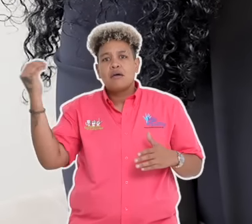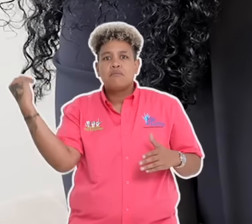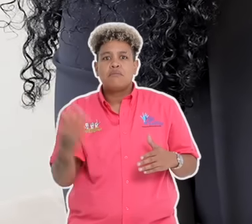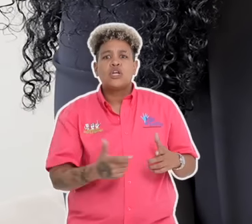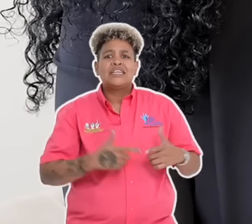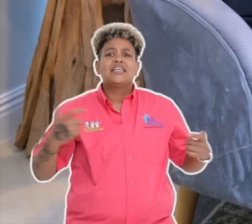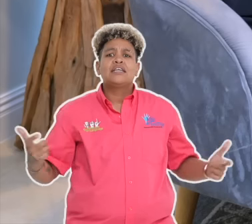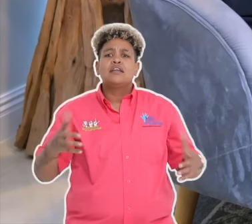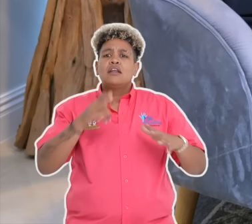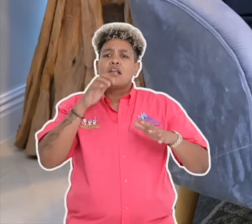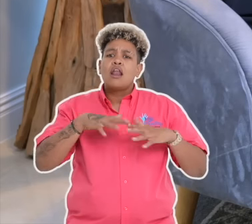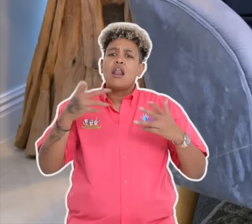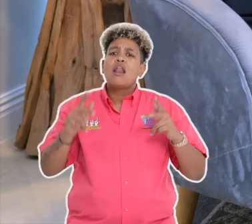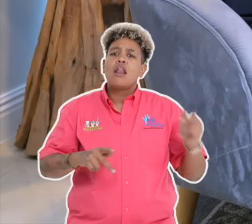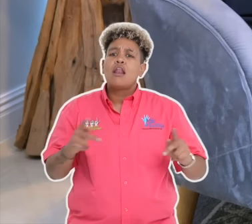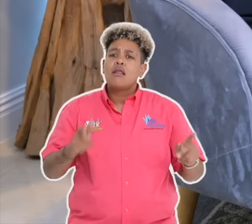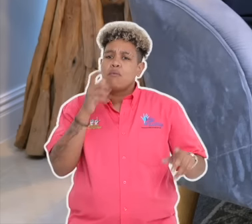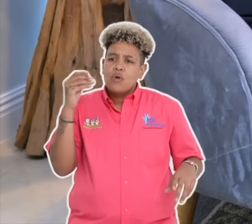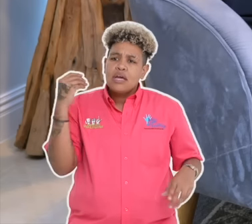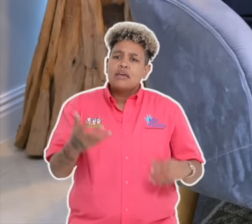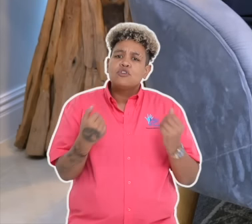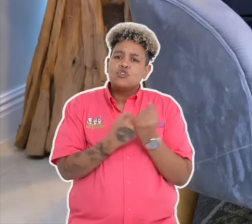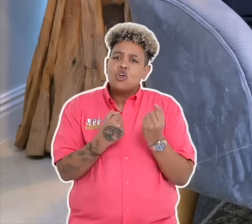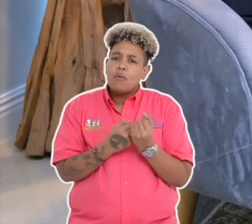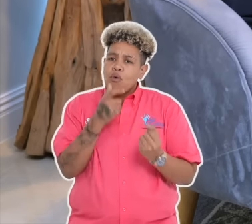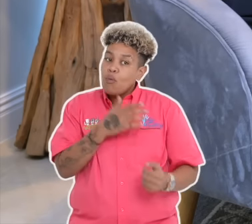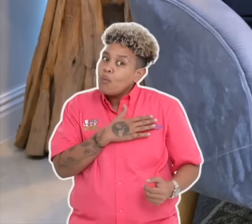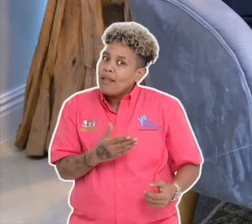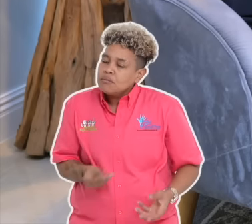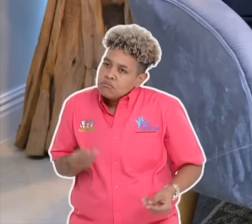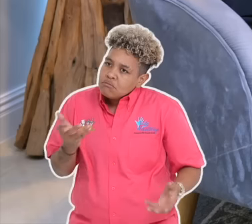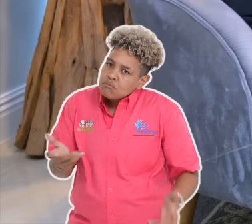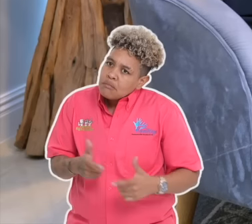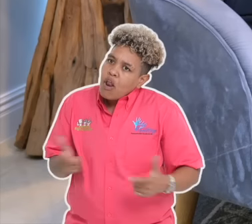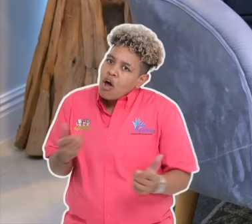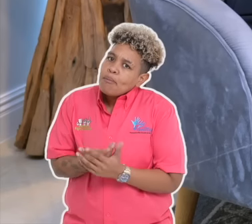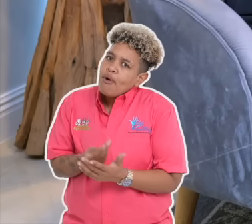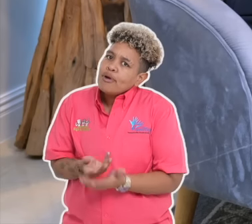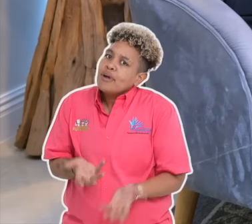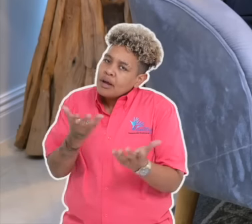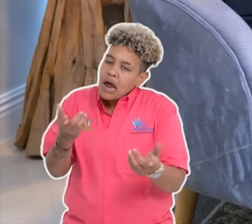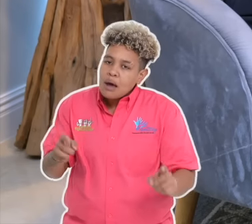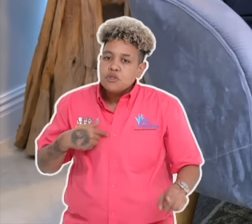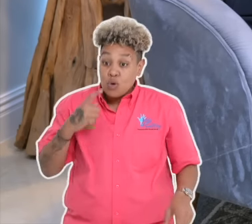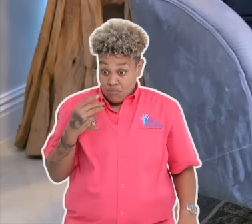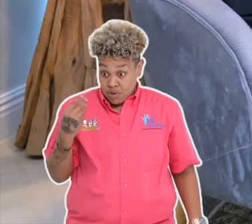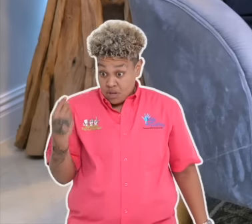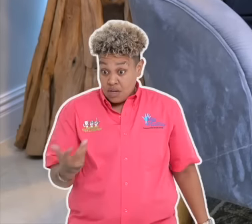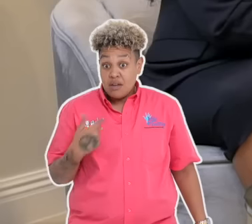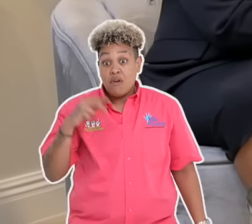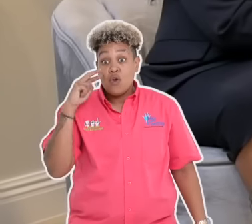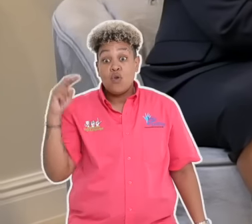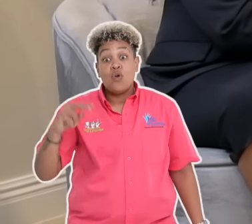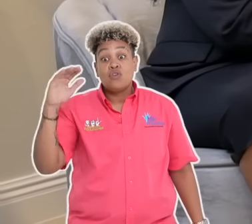might be the next large donor. Of course. And there's not a lot of people who look the like generational me support who will actually make large donations. Mm-hmm.